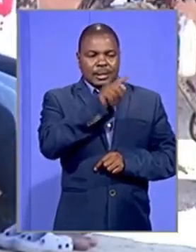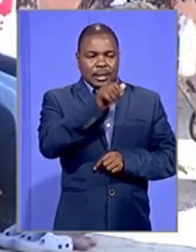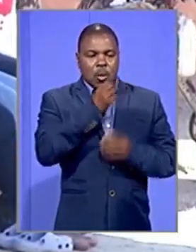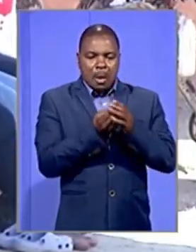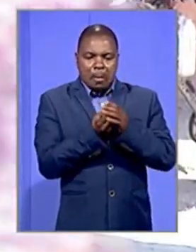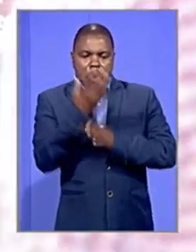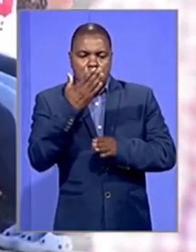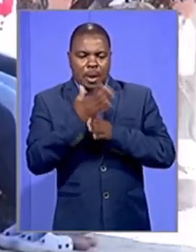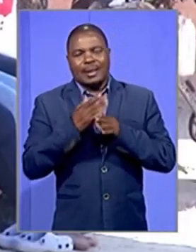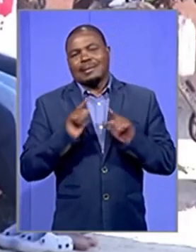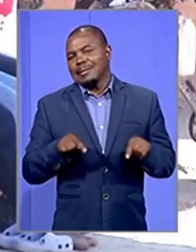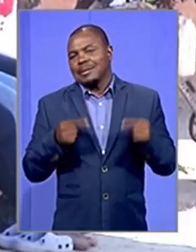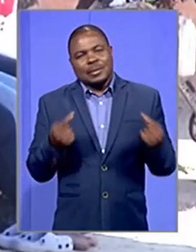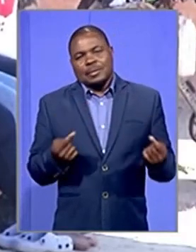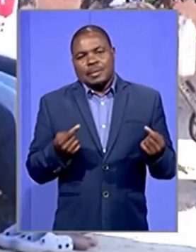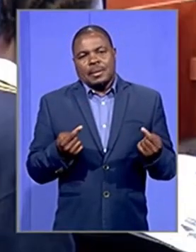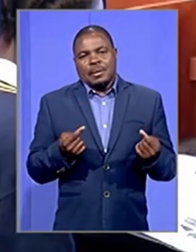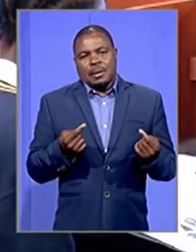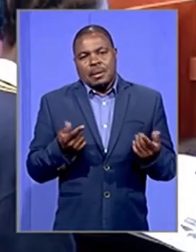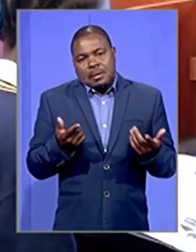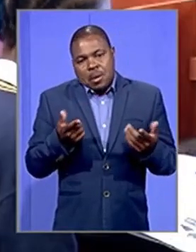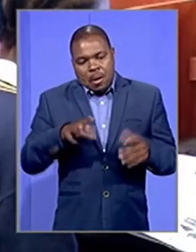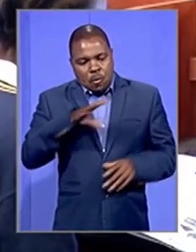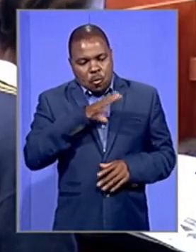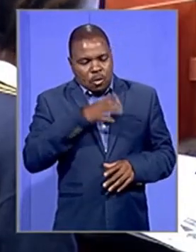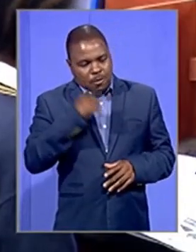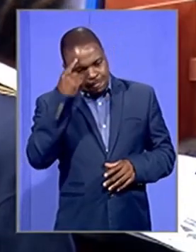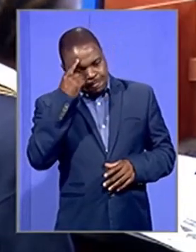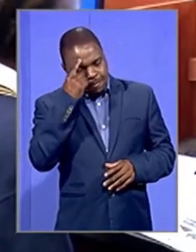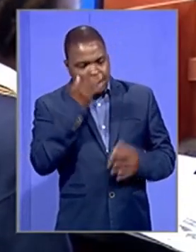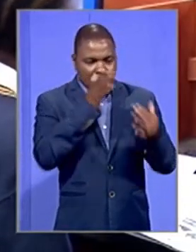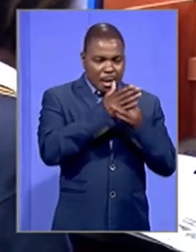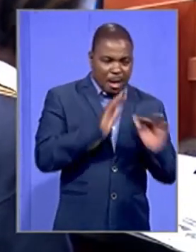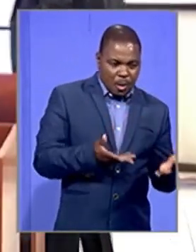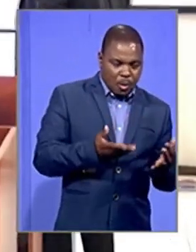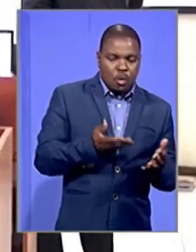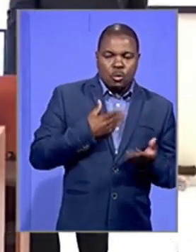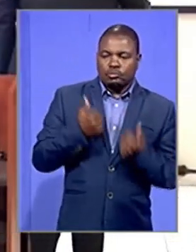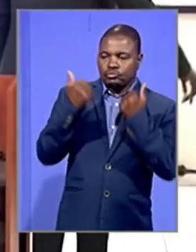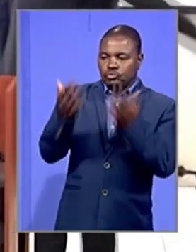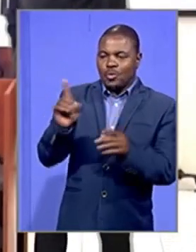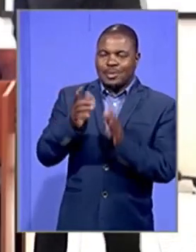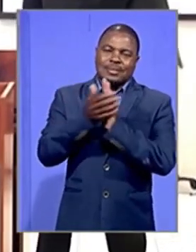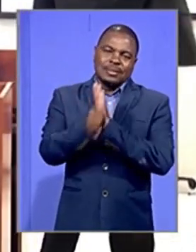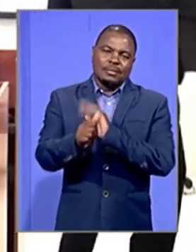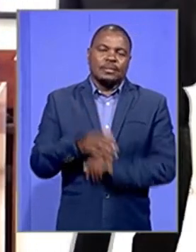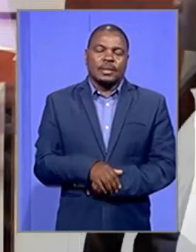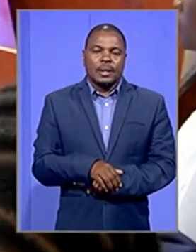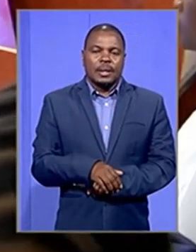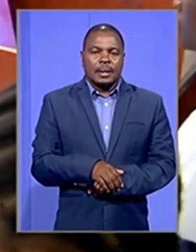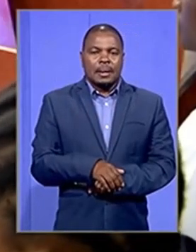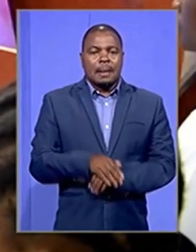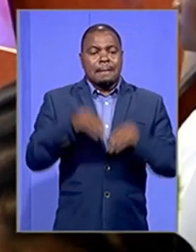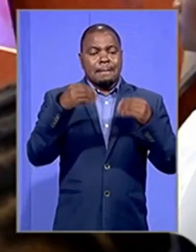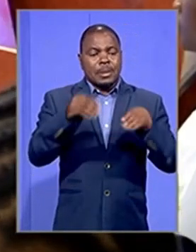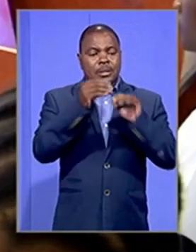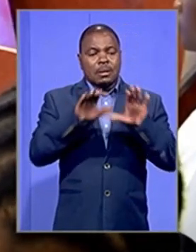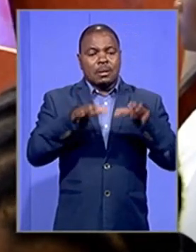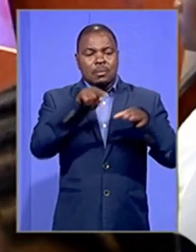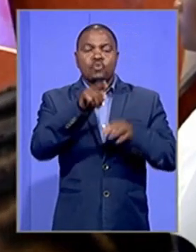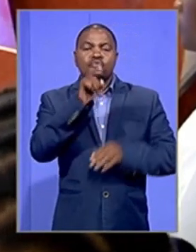to solve. The only way we can intervene is to the skills. Lefapha la dikgwebo leo le šomiša go ditirelo